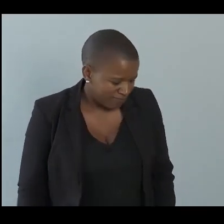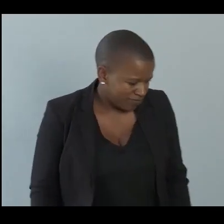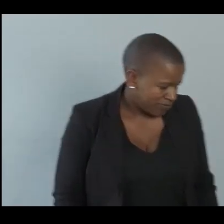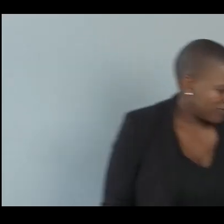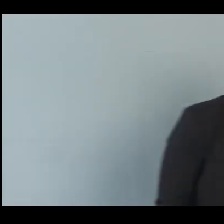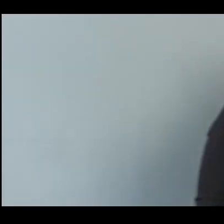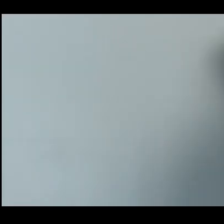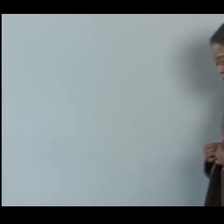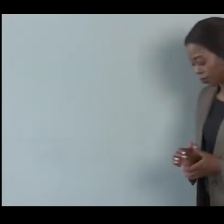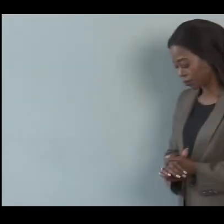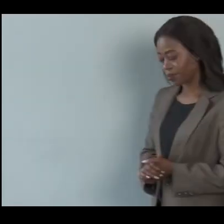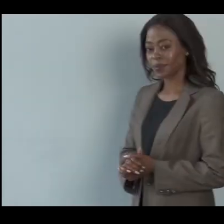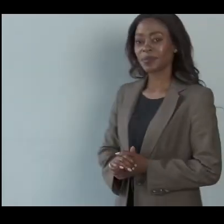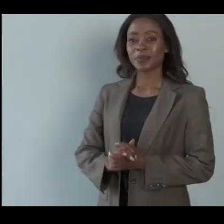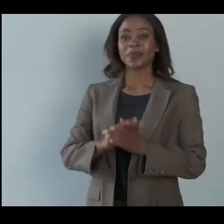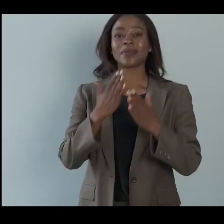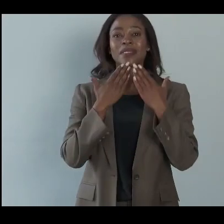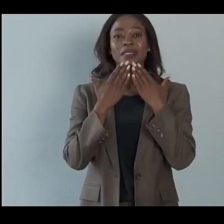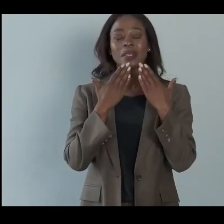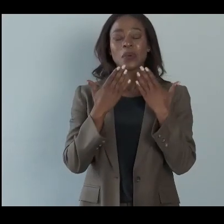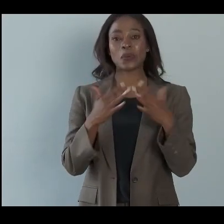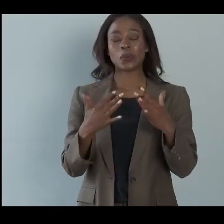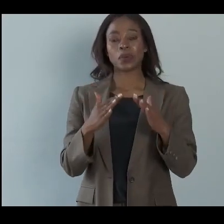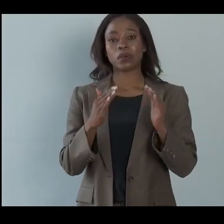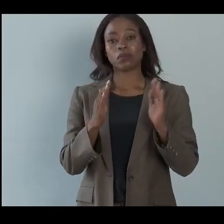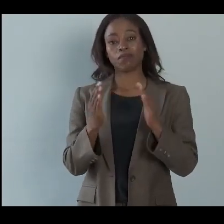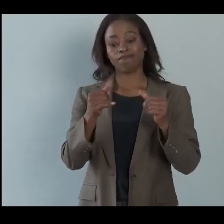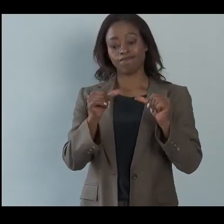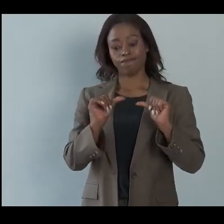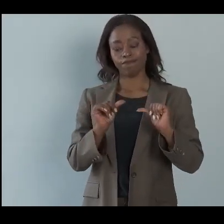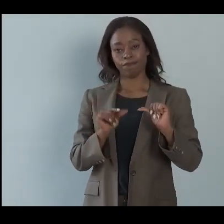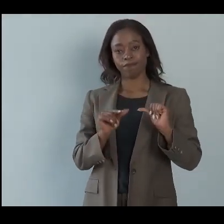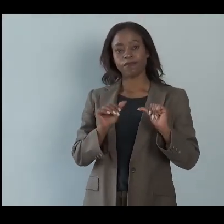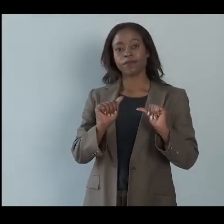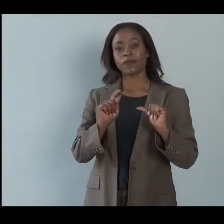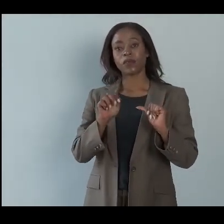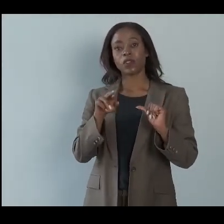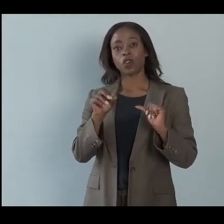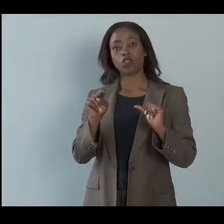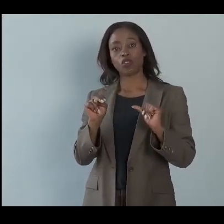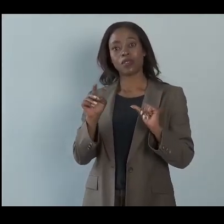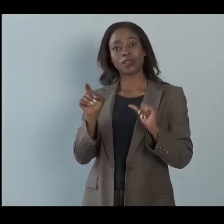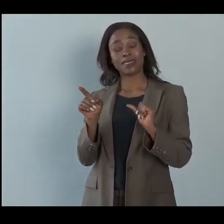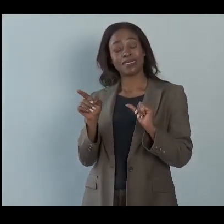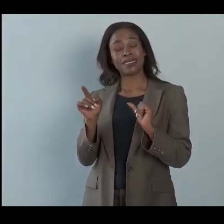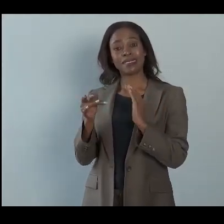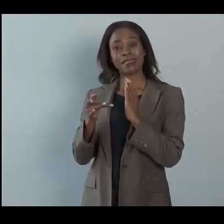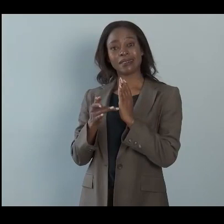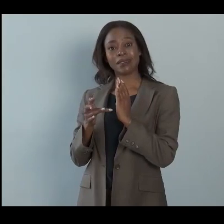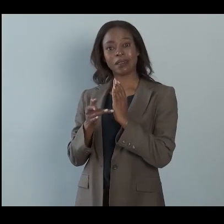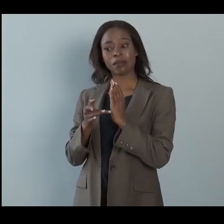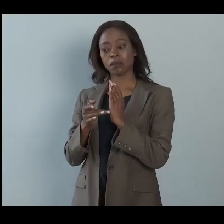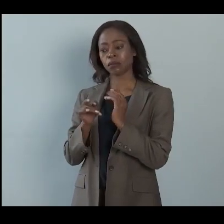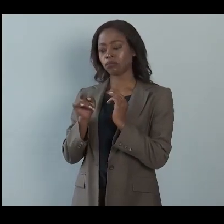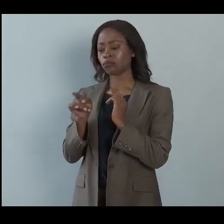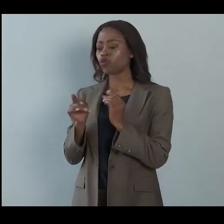Thanks, Grant. Moving on to Altron FinTech. The way I like to think about our FinTech business is that it provides the core